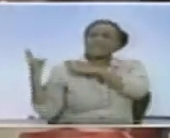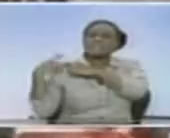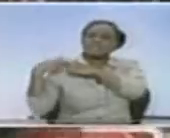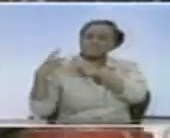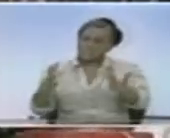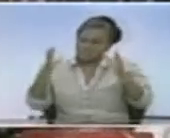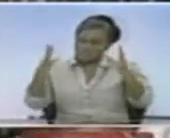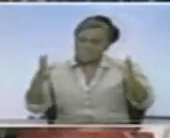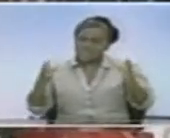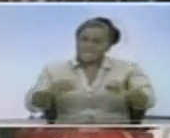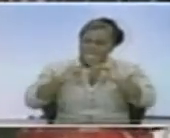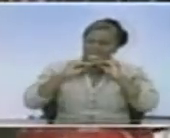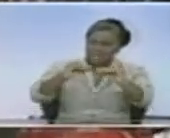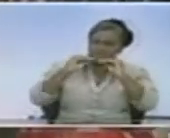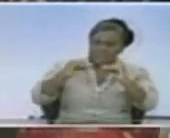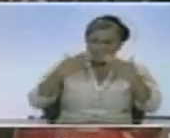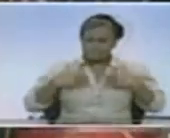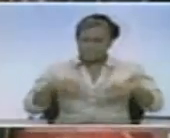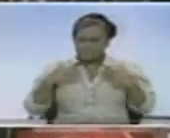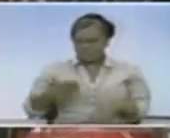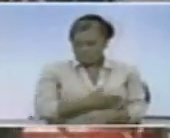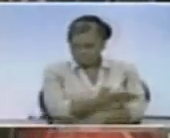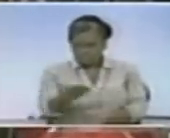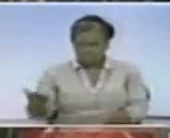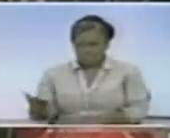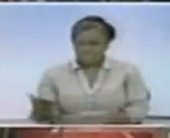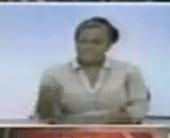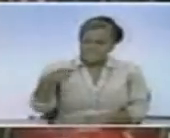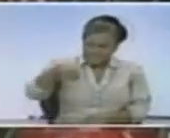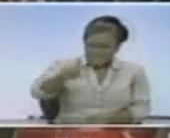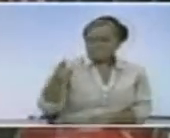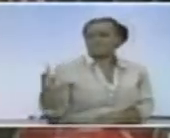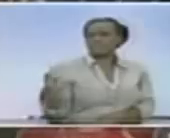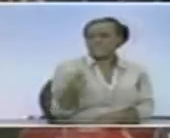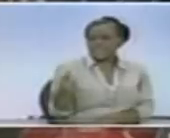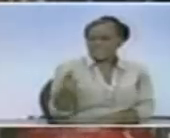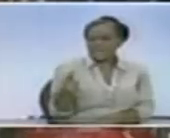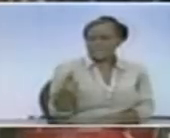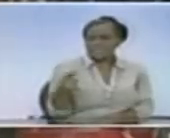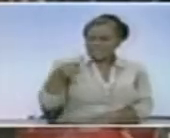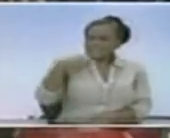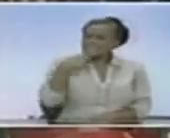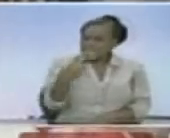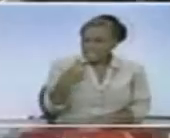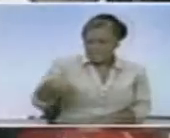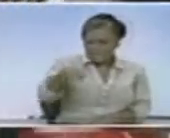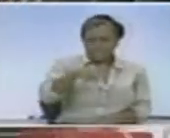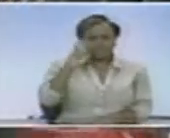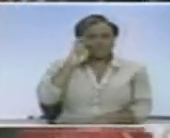in educating our people. They should be, it is the media who should be telling us,